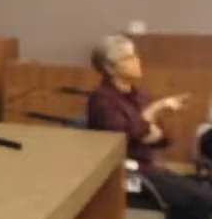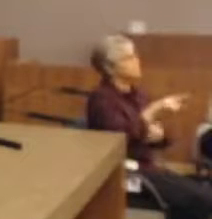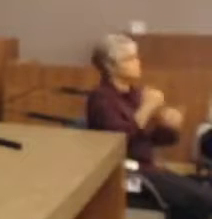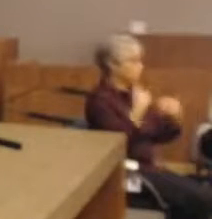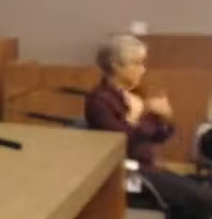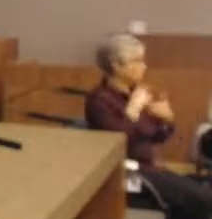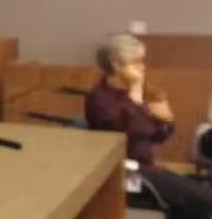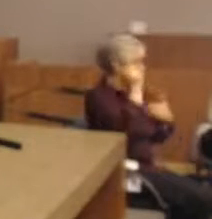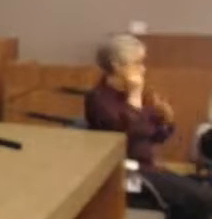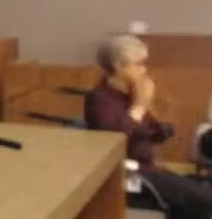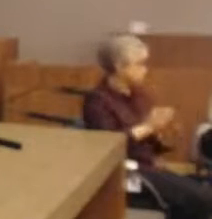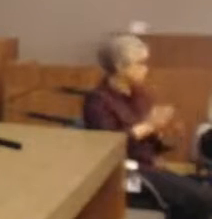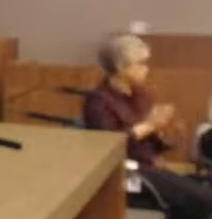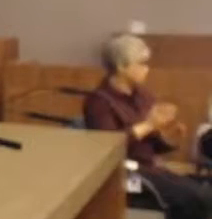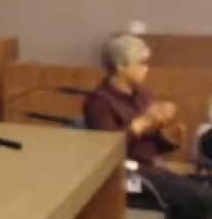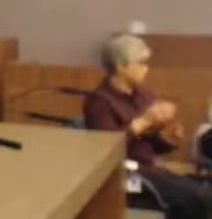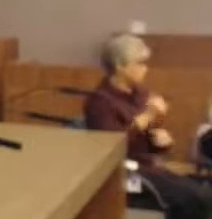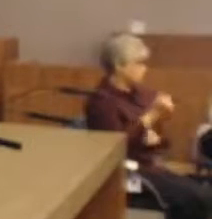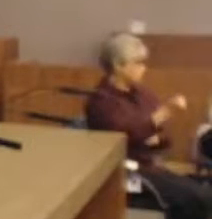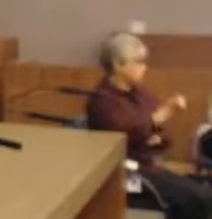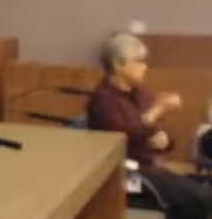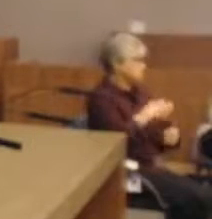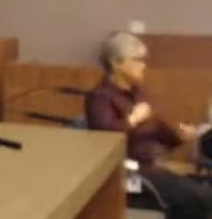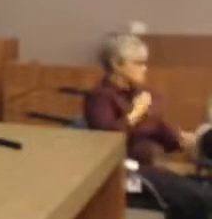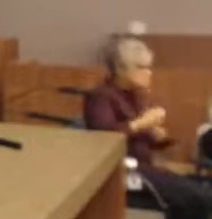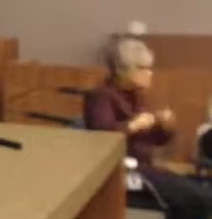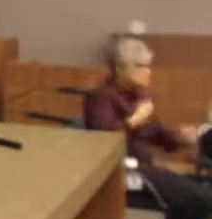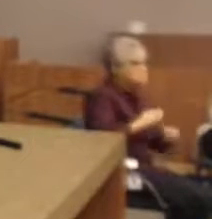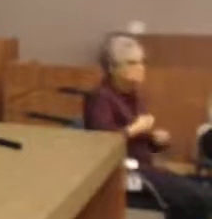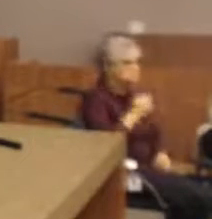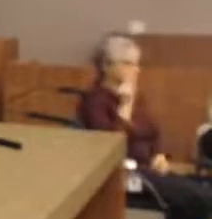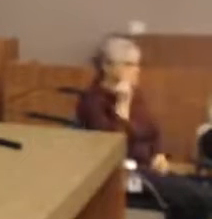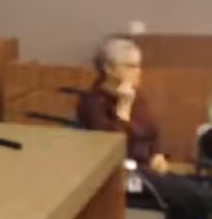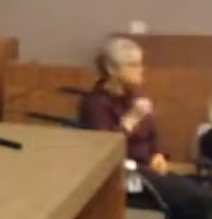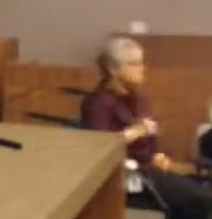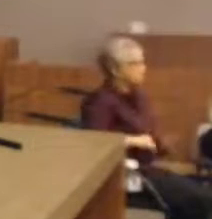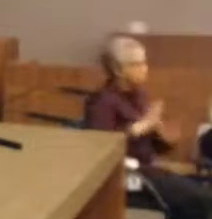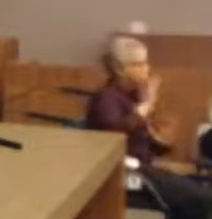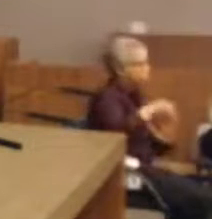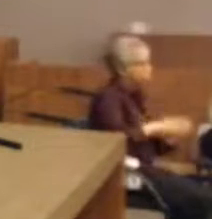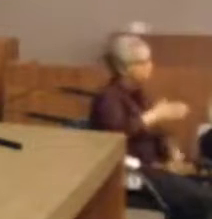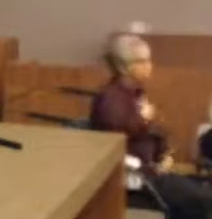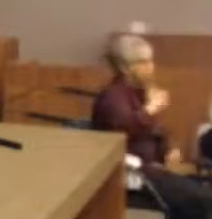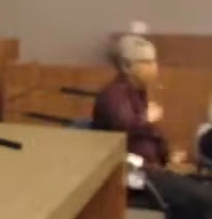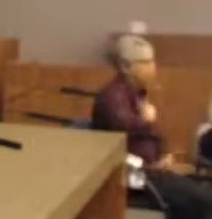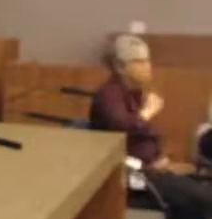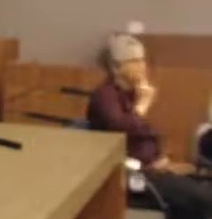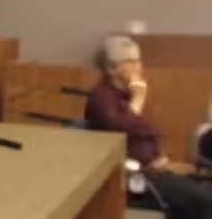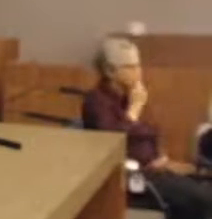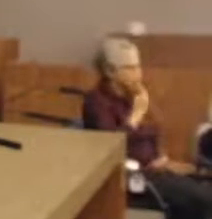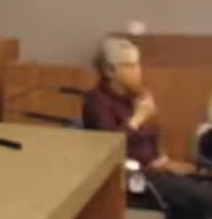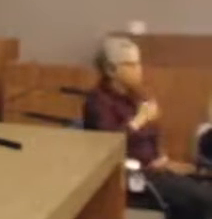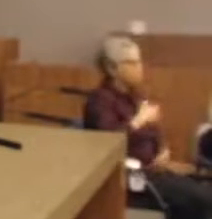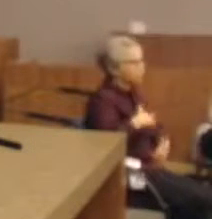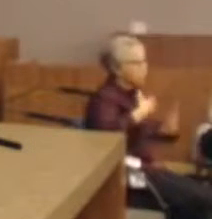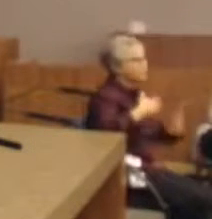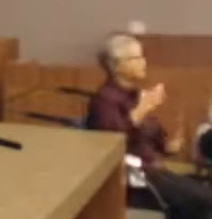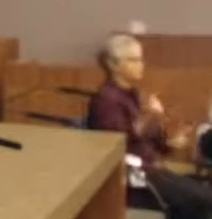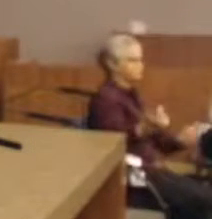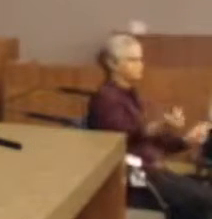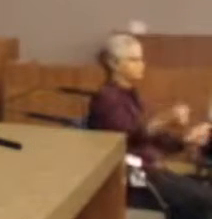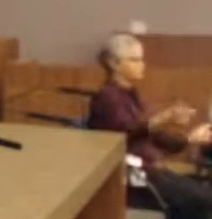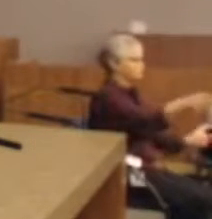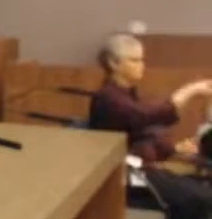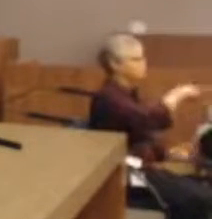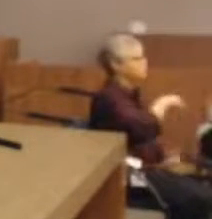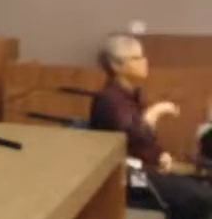kind of emotional, moody, swings up and down between happiness, boredom, and anger. That's all this middle part